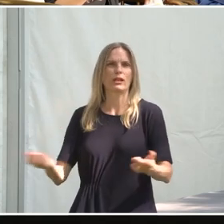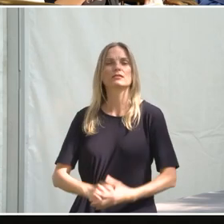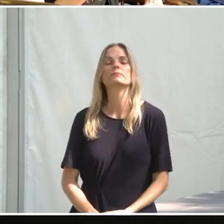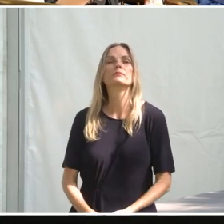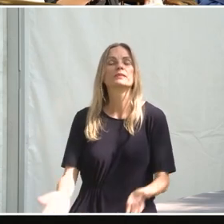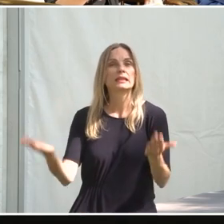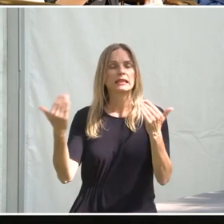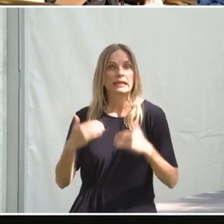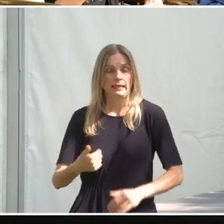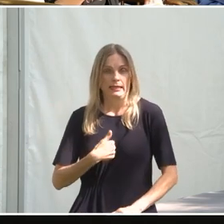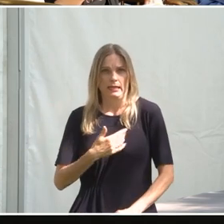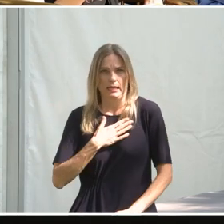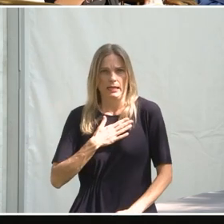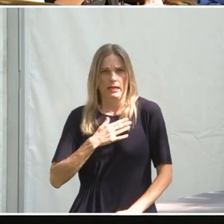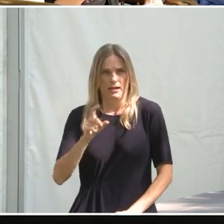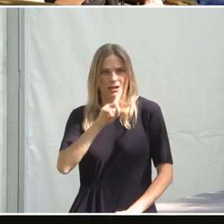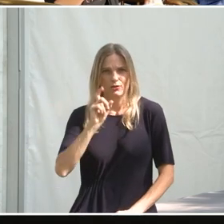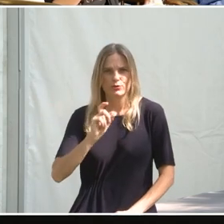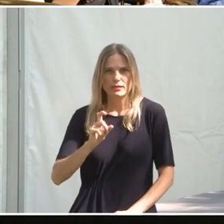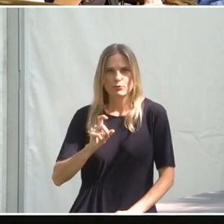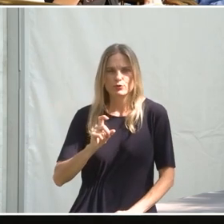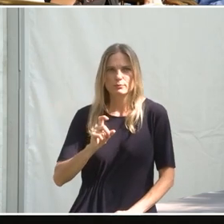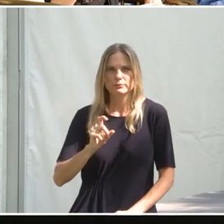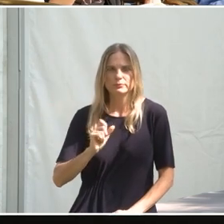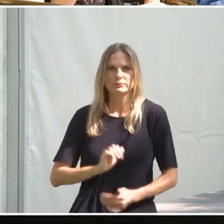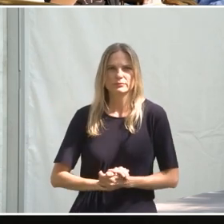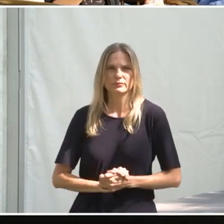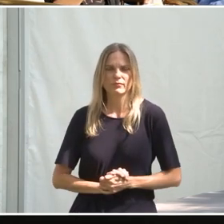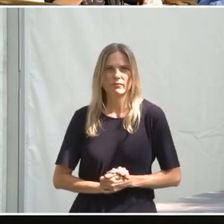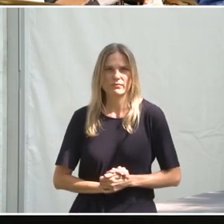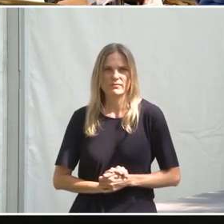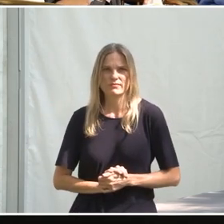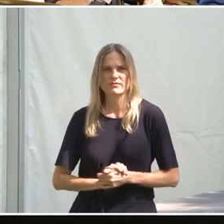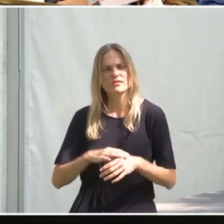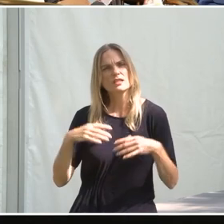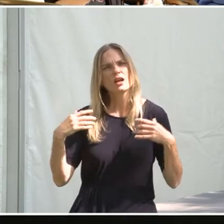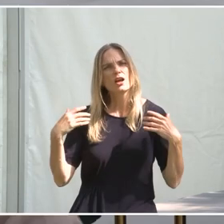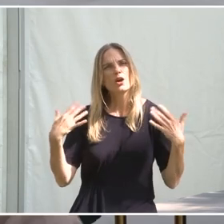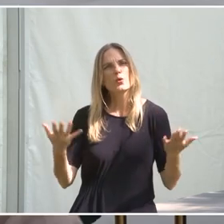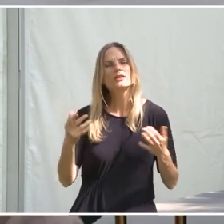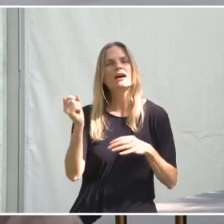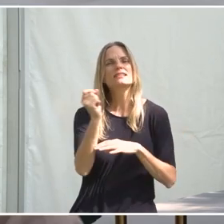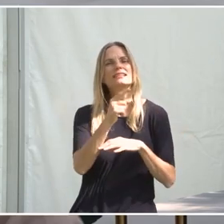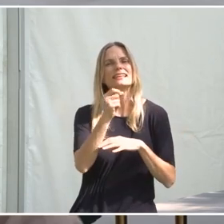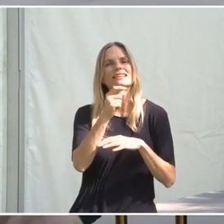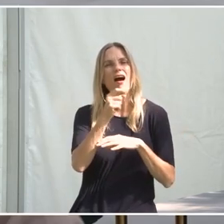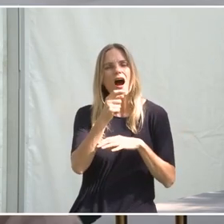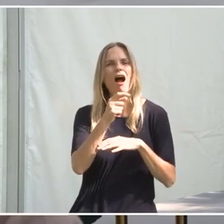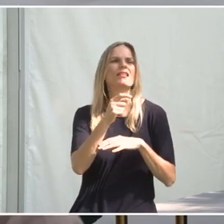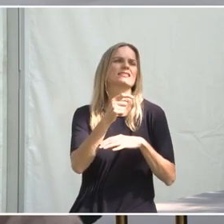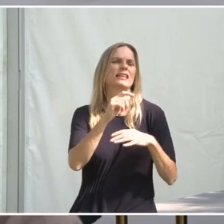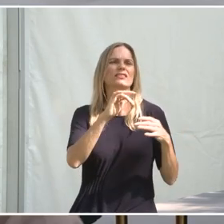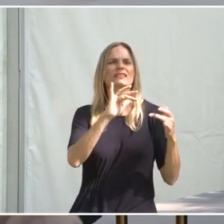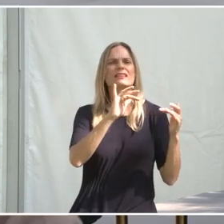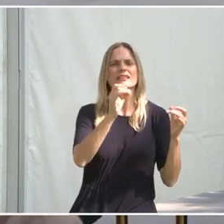Surprisingly, my question is about digitalization. So my question is, how can digital platforms and social media be